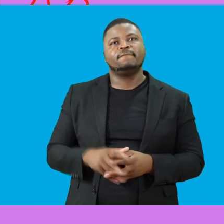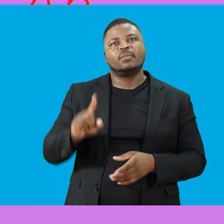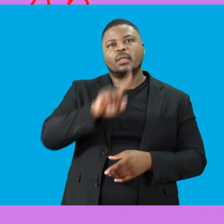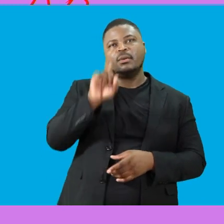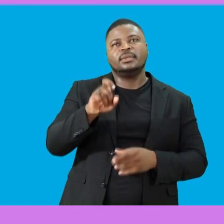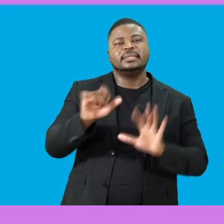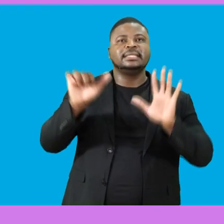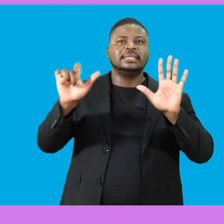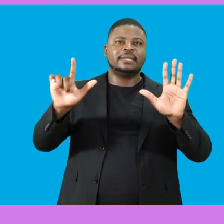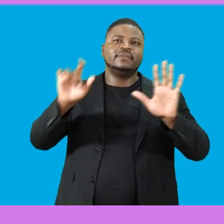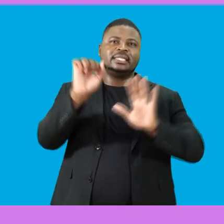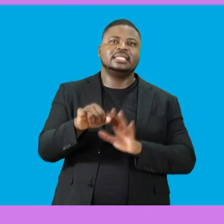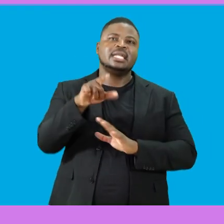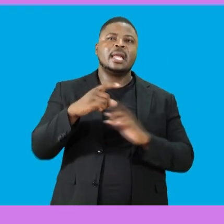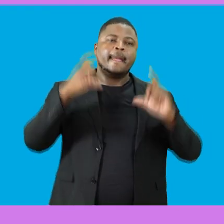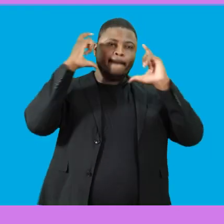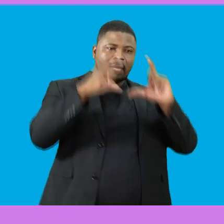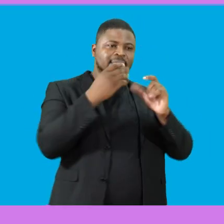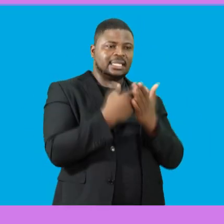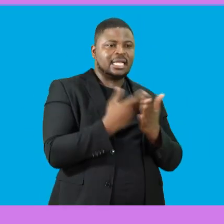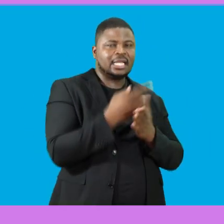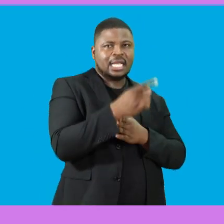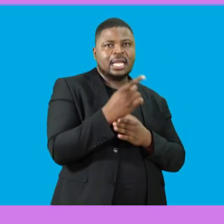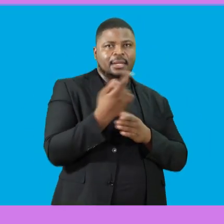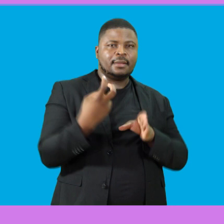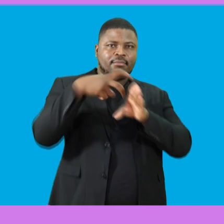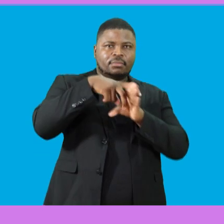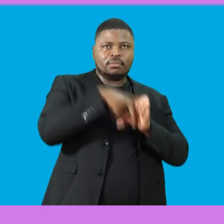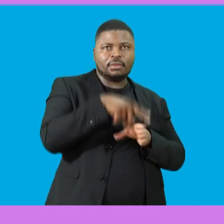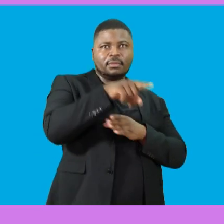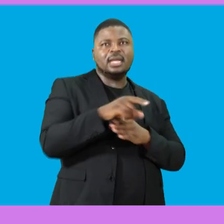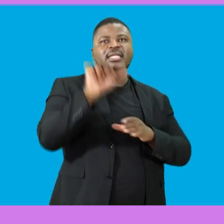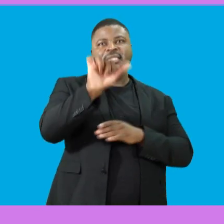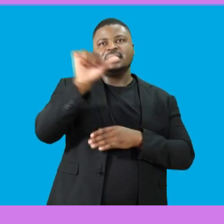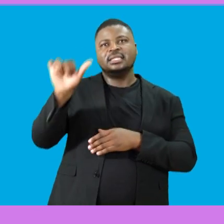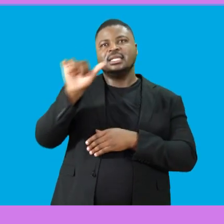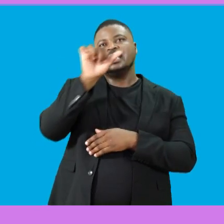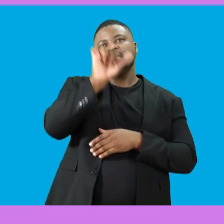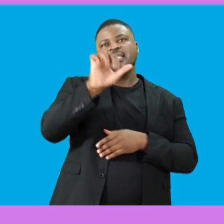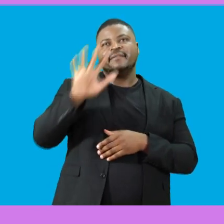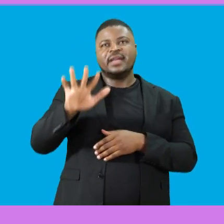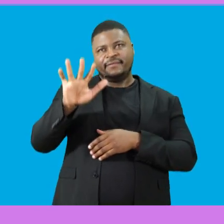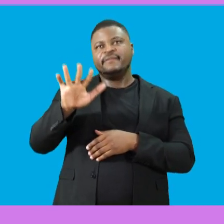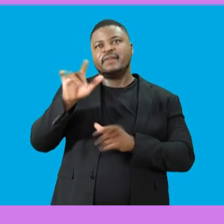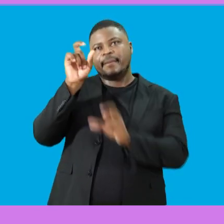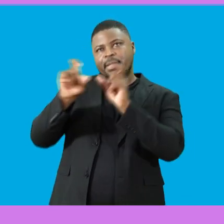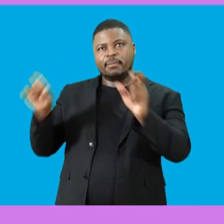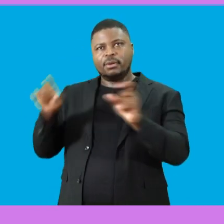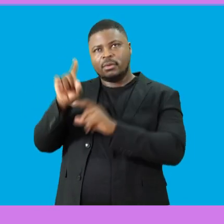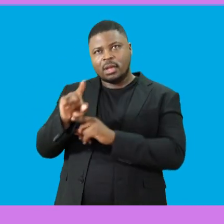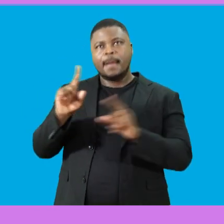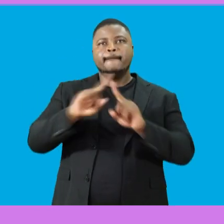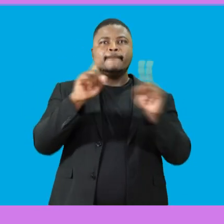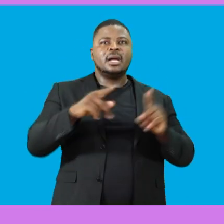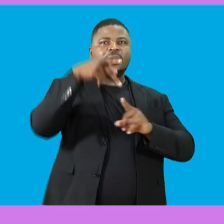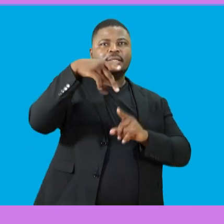there. Question 7. A bus can only carry 65 people. This is the maximum number of the people that can